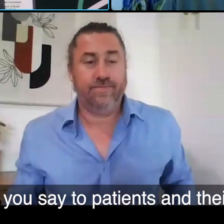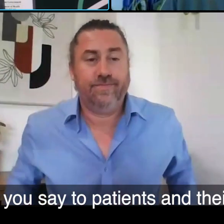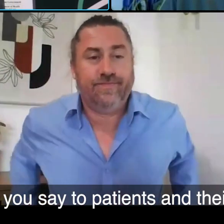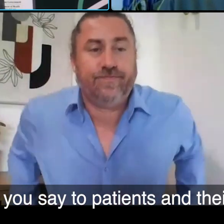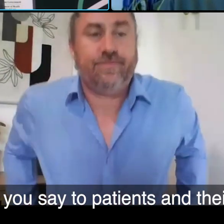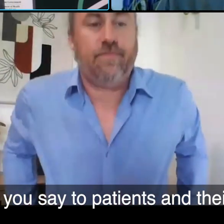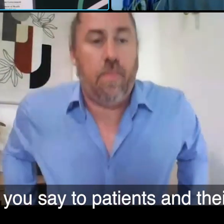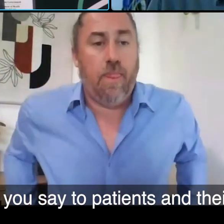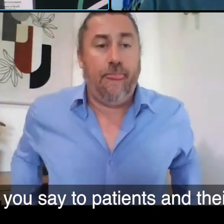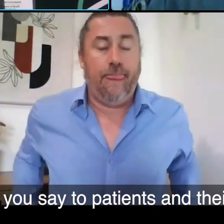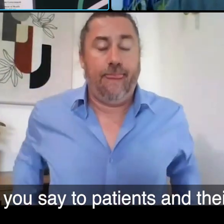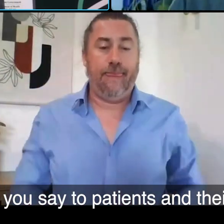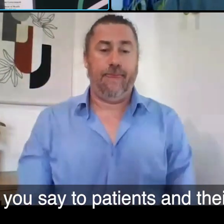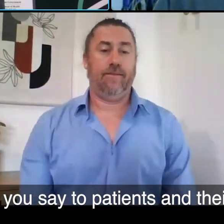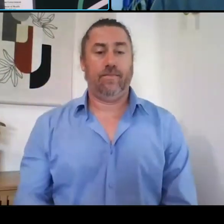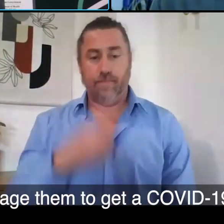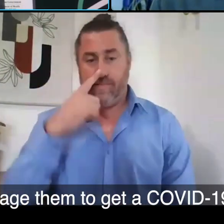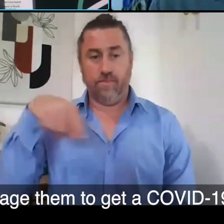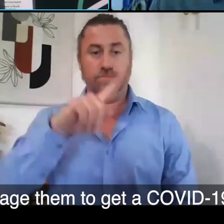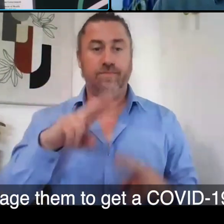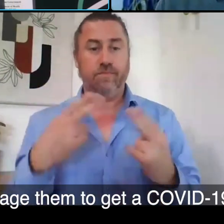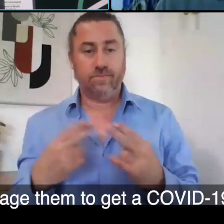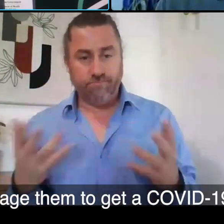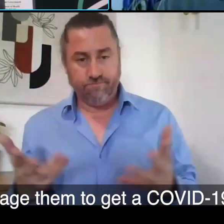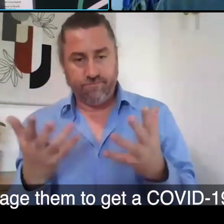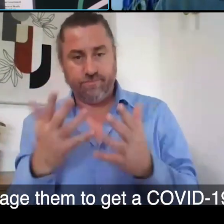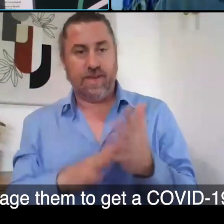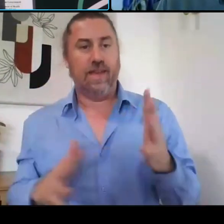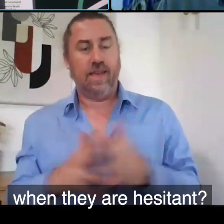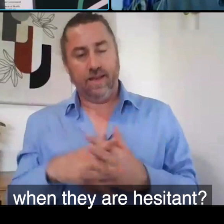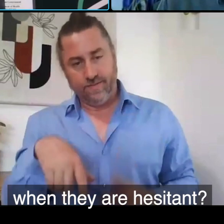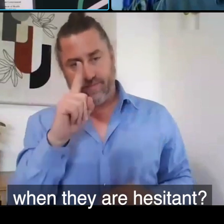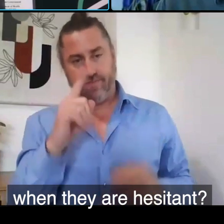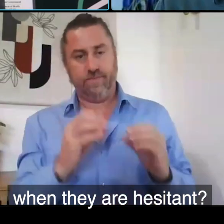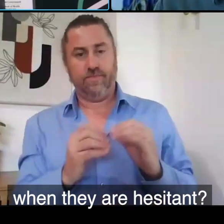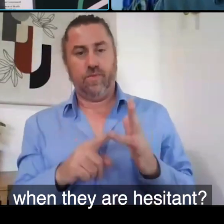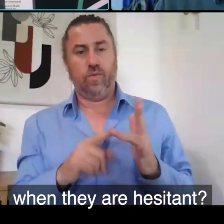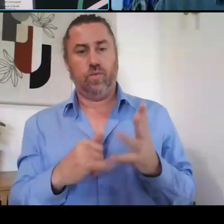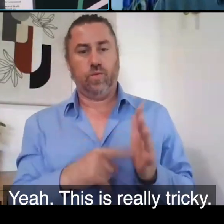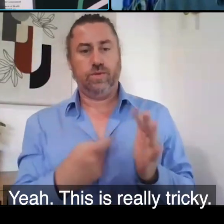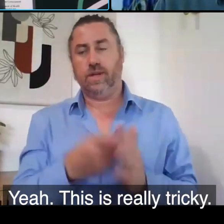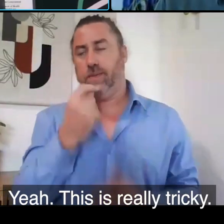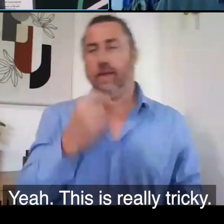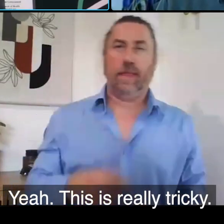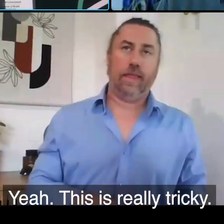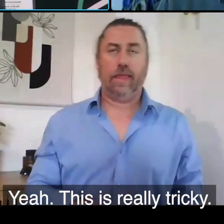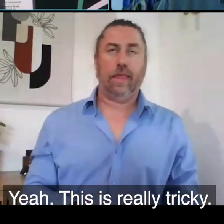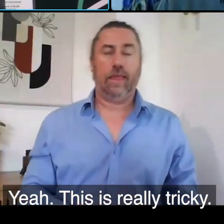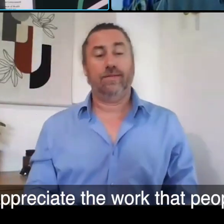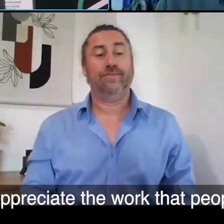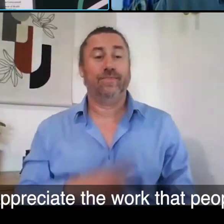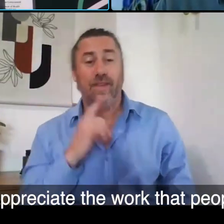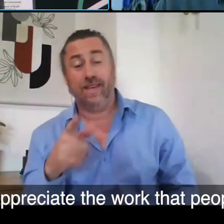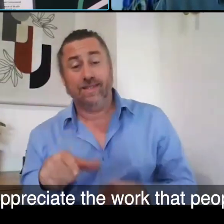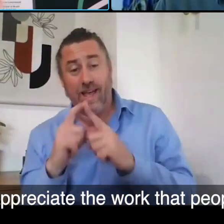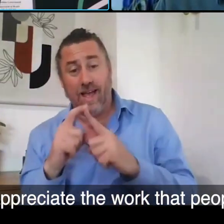What can you say to patients and their families to encourage them to get a COVID-19 booster when they are hesitant? Yeah, this is really